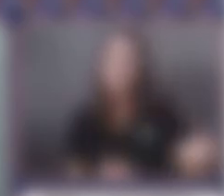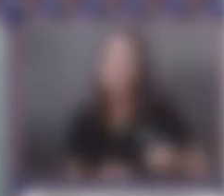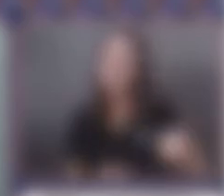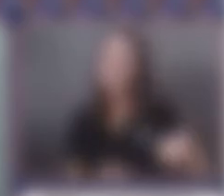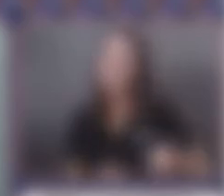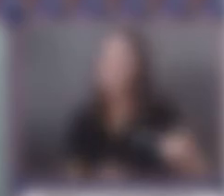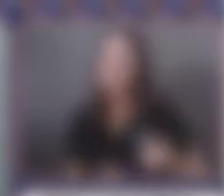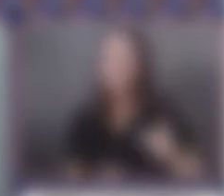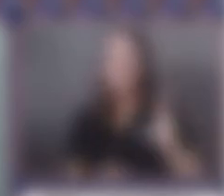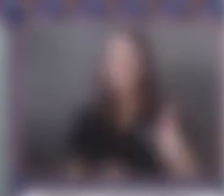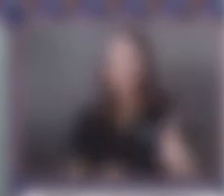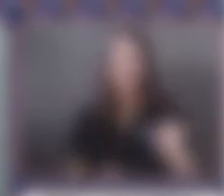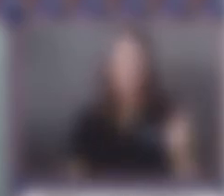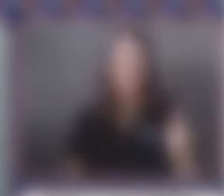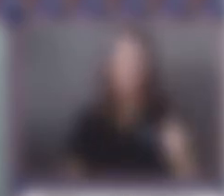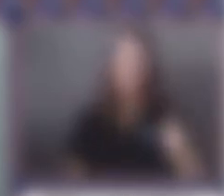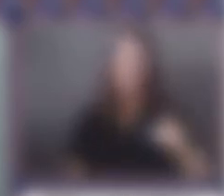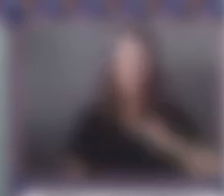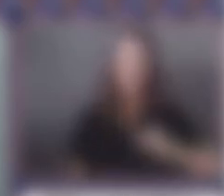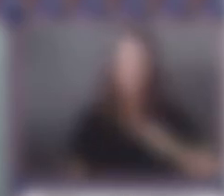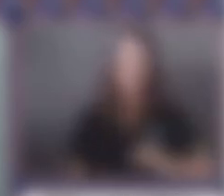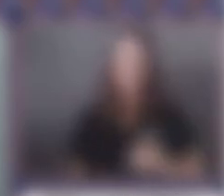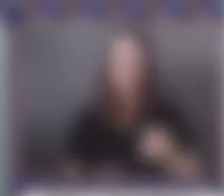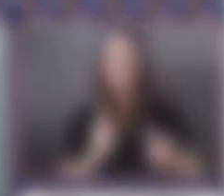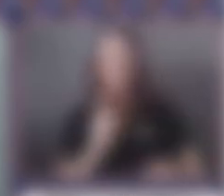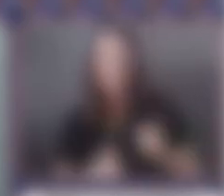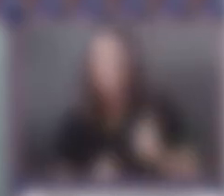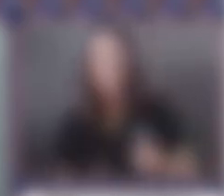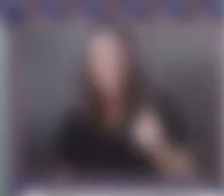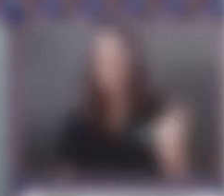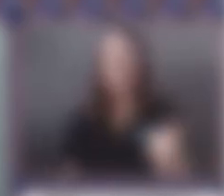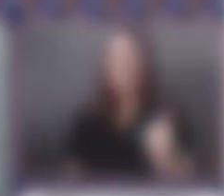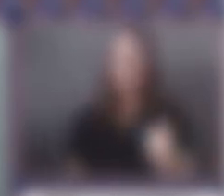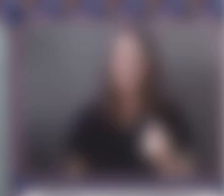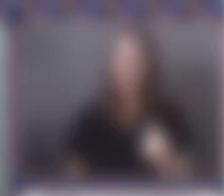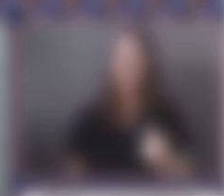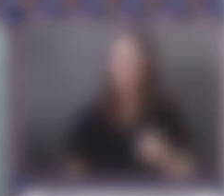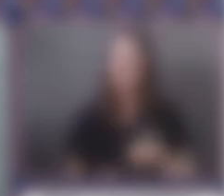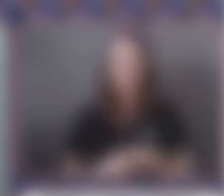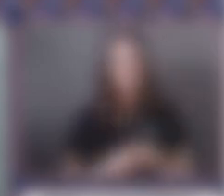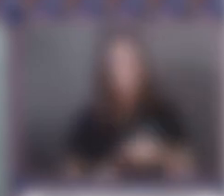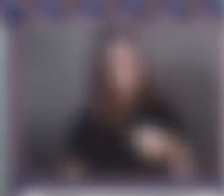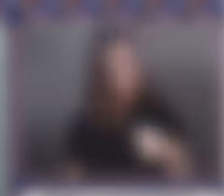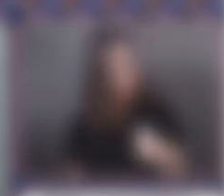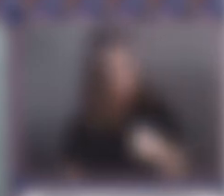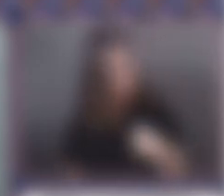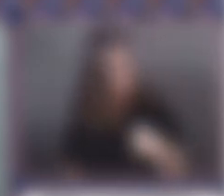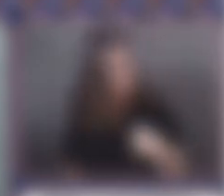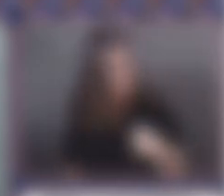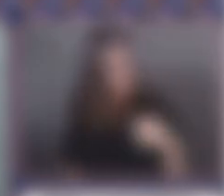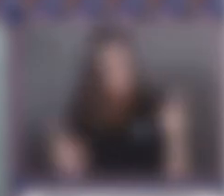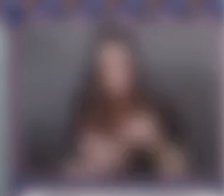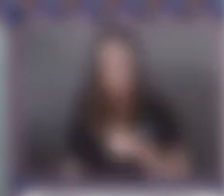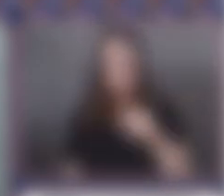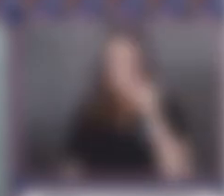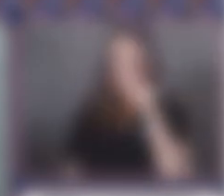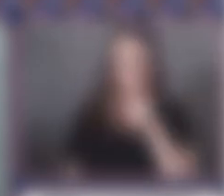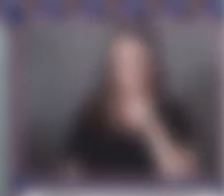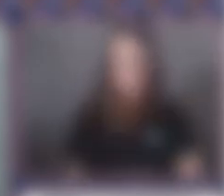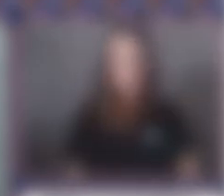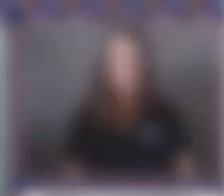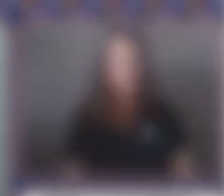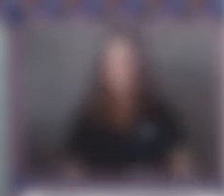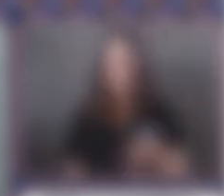contact the NDIA after learning about an impending eligibility reassessment. This is a matter that's been picked up through the Fraud Fusion Task